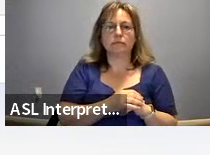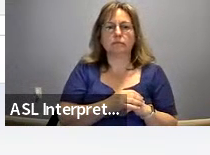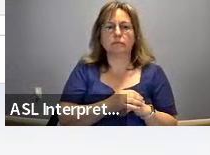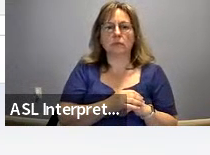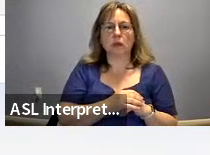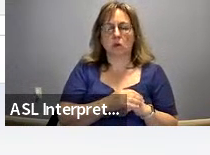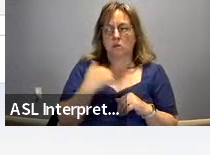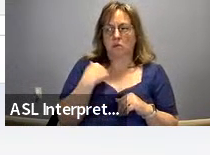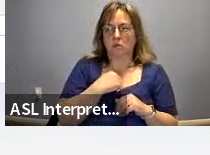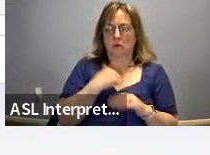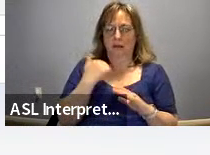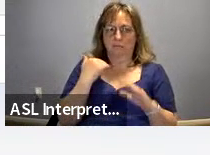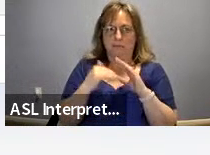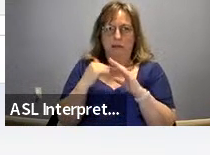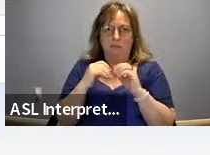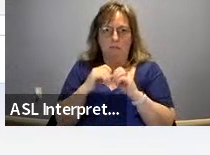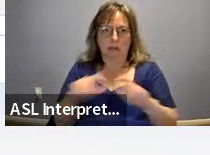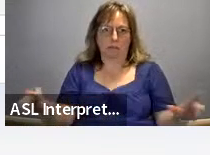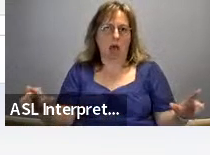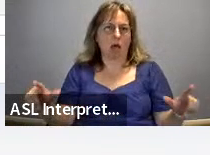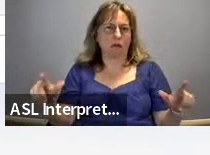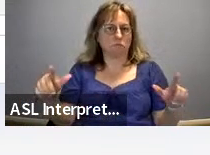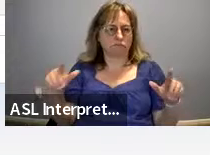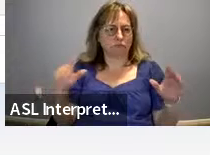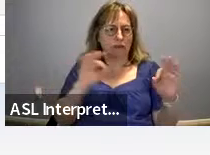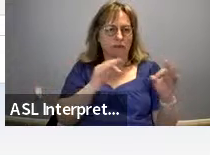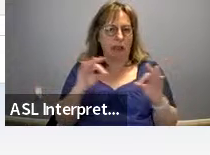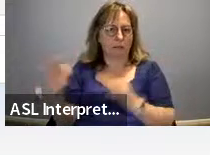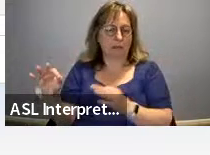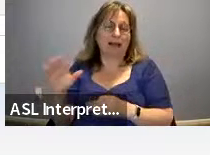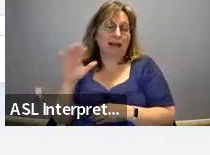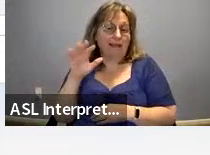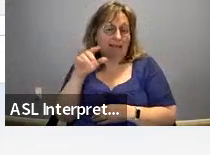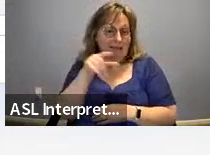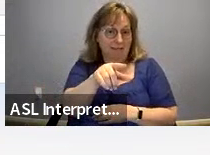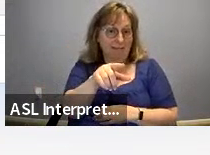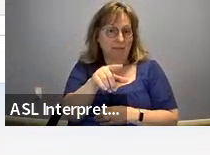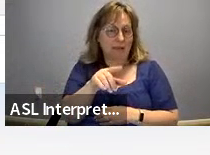families. And this is the place where you would go ahead and do that.